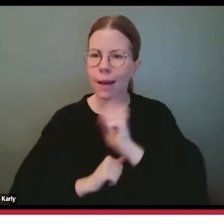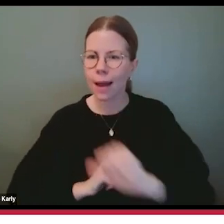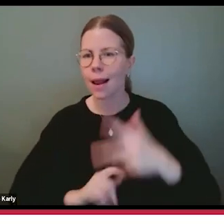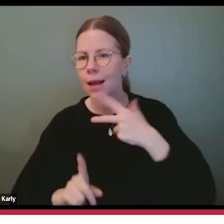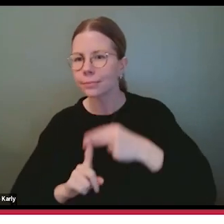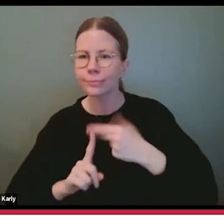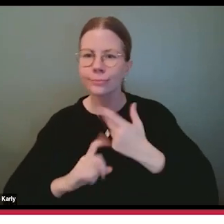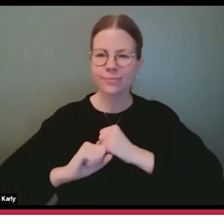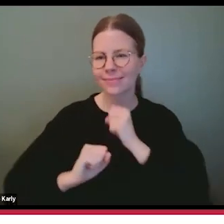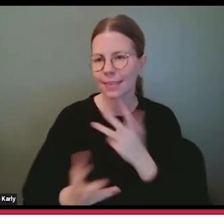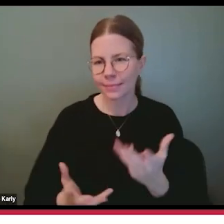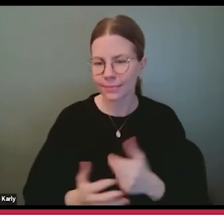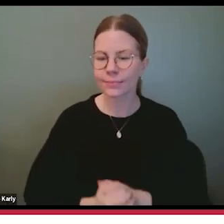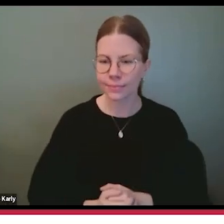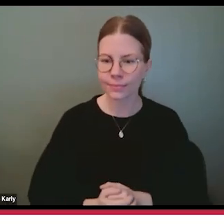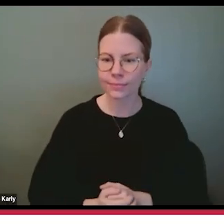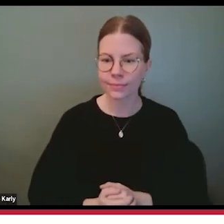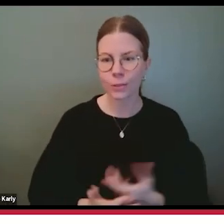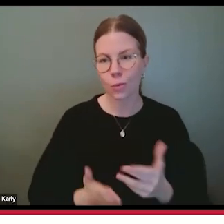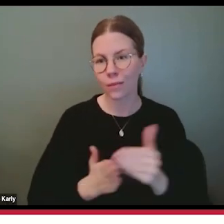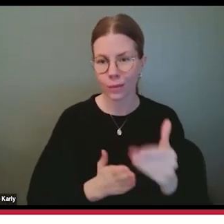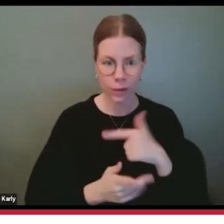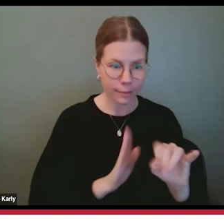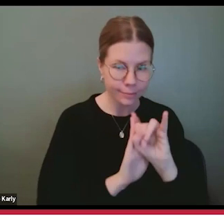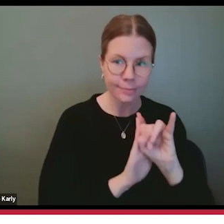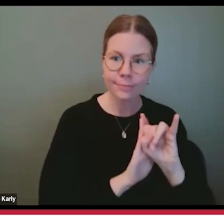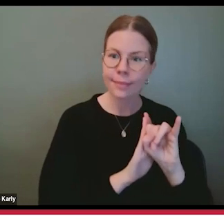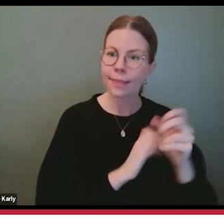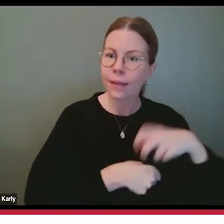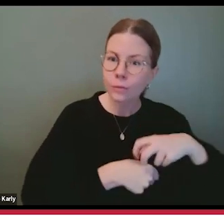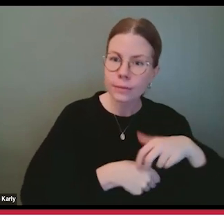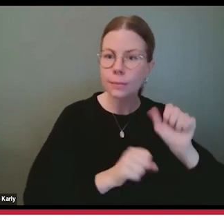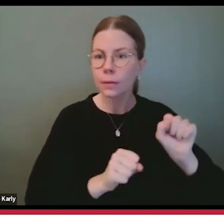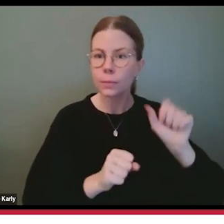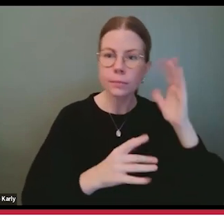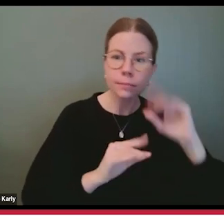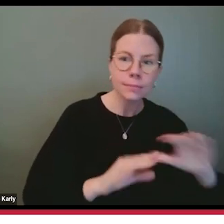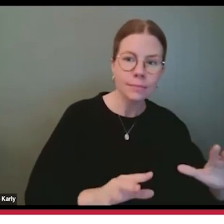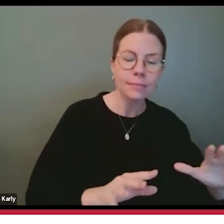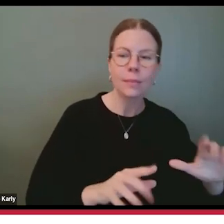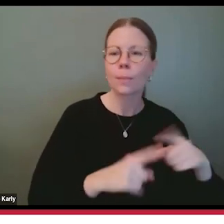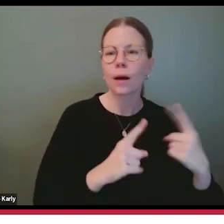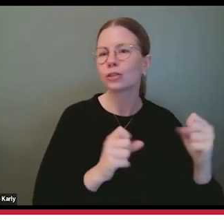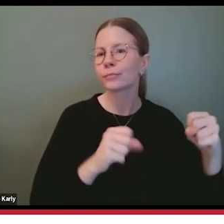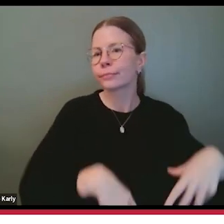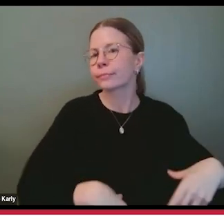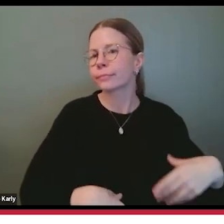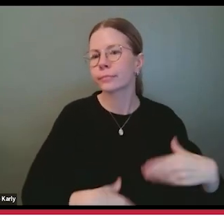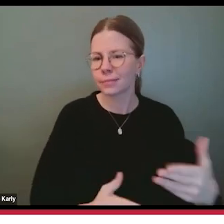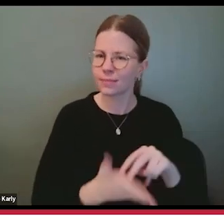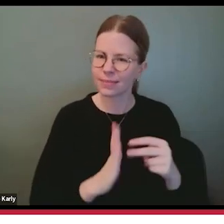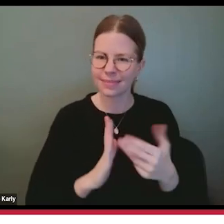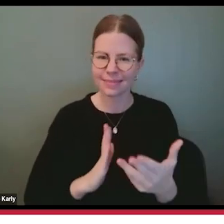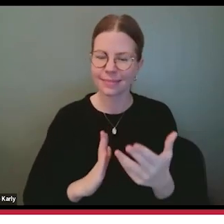find animal viruses and then we don't do anything about them, suggesting that the countermeasure argument is